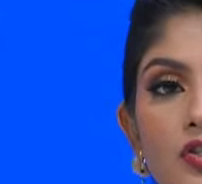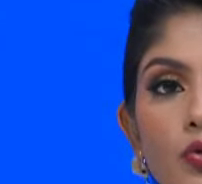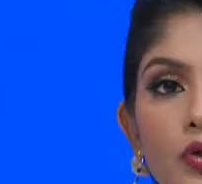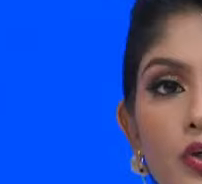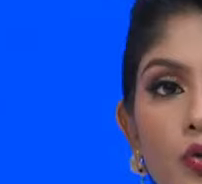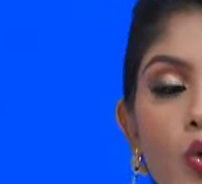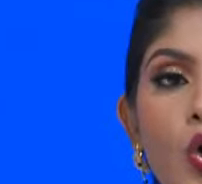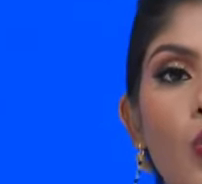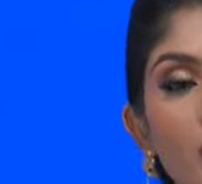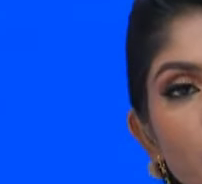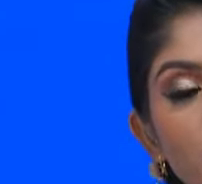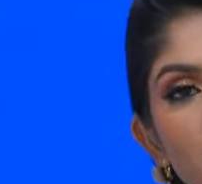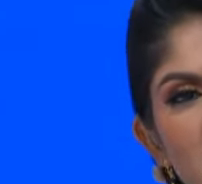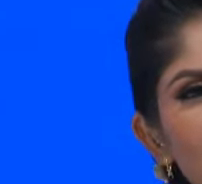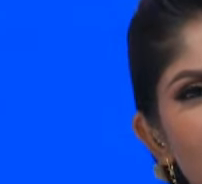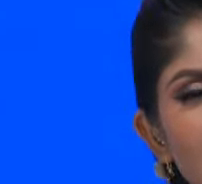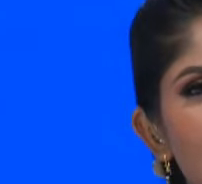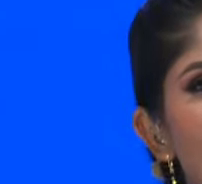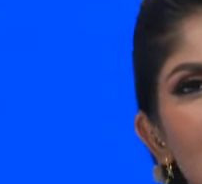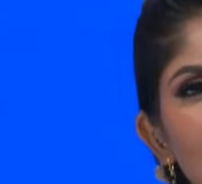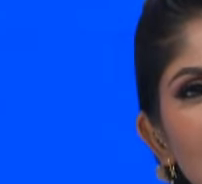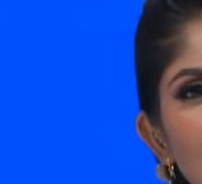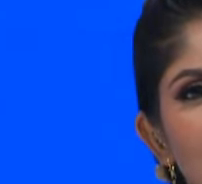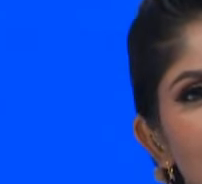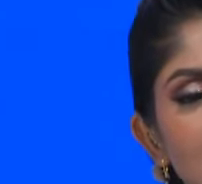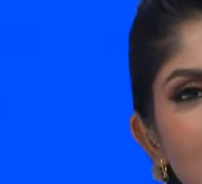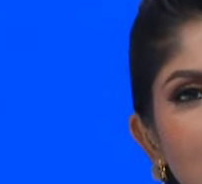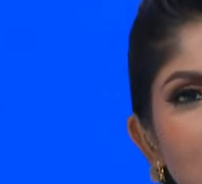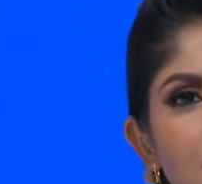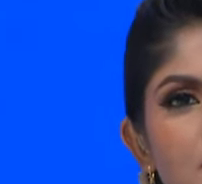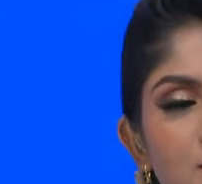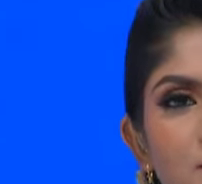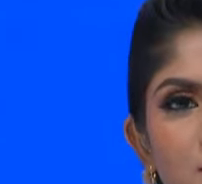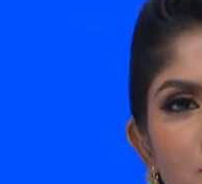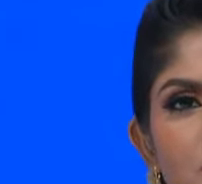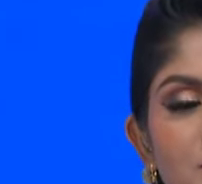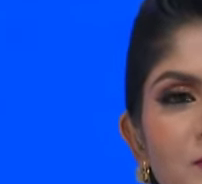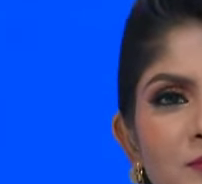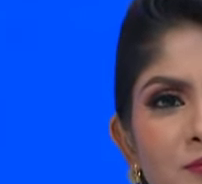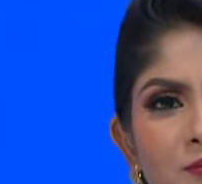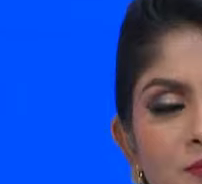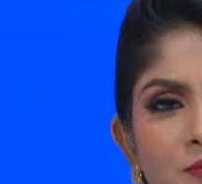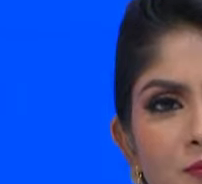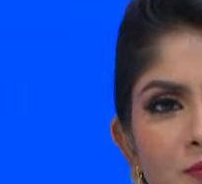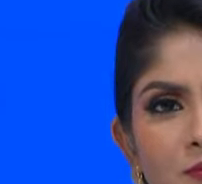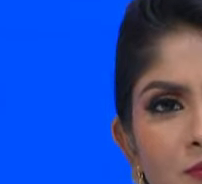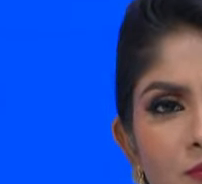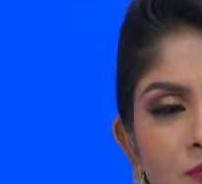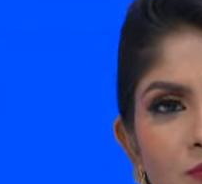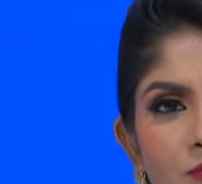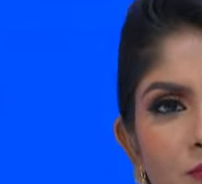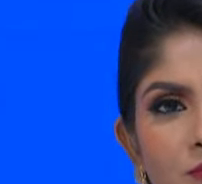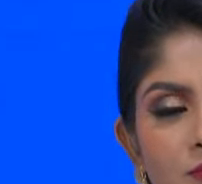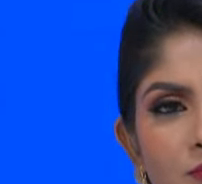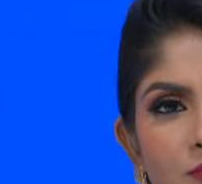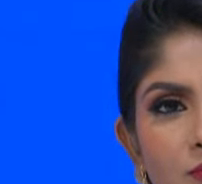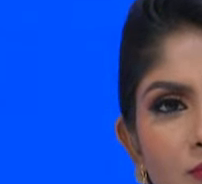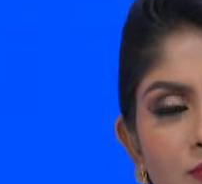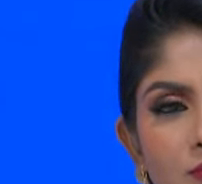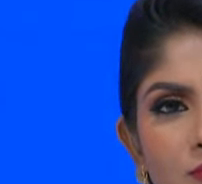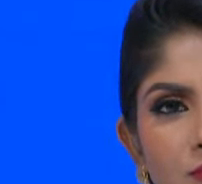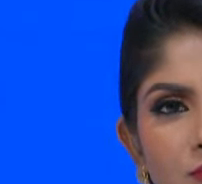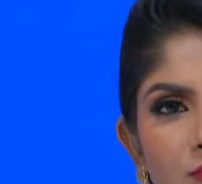I'd love to know, you know, what were you saying to the delegates? Well, I basically